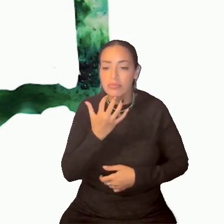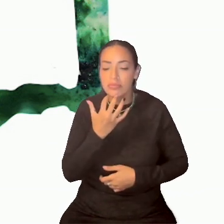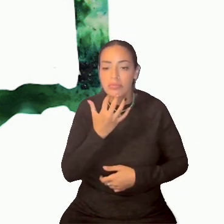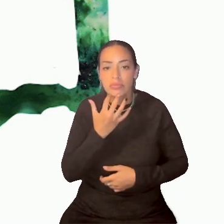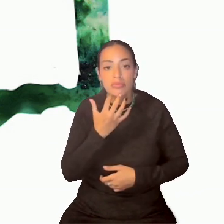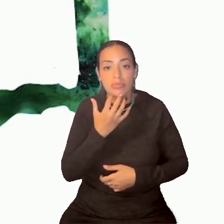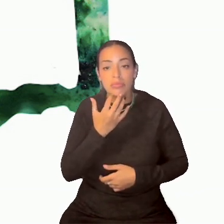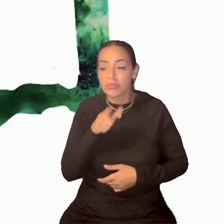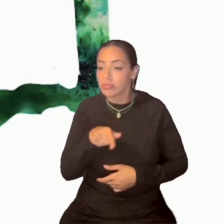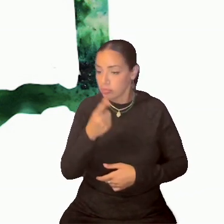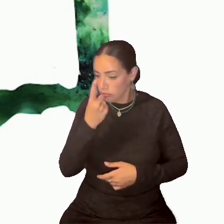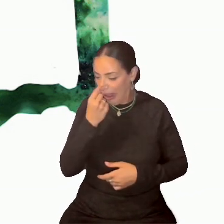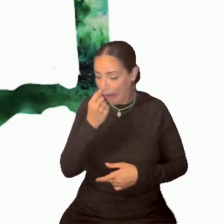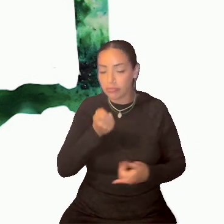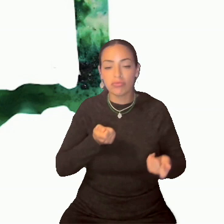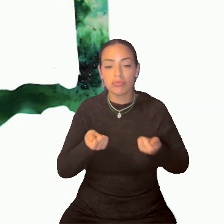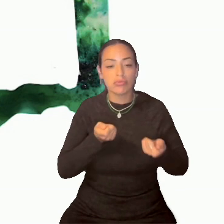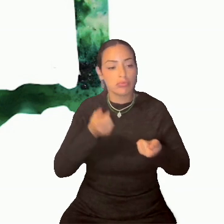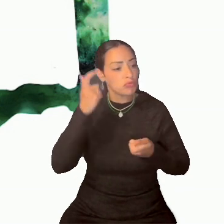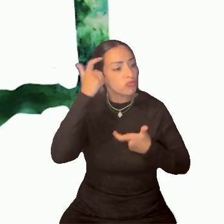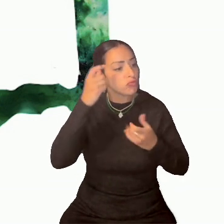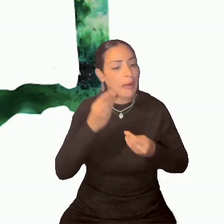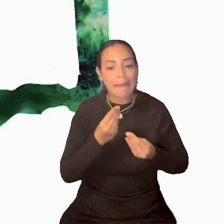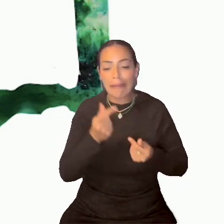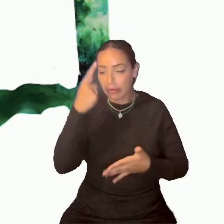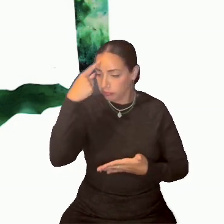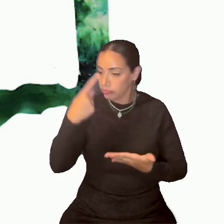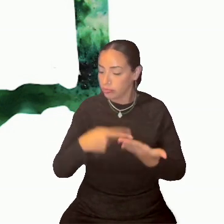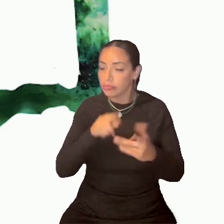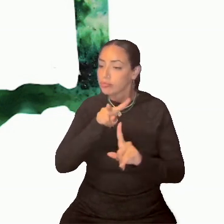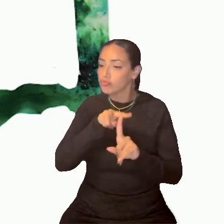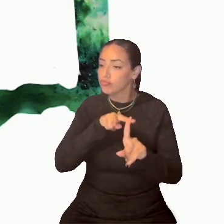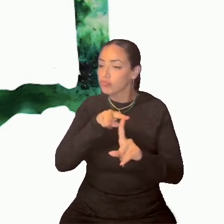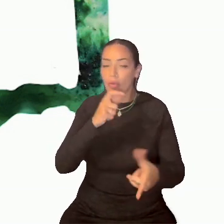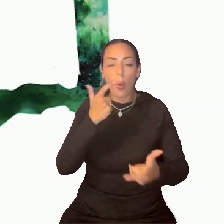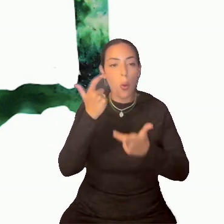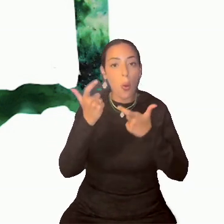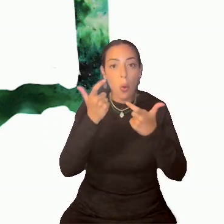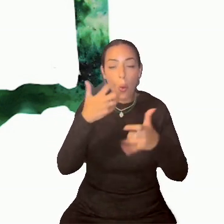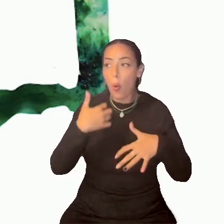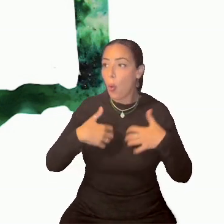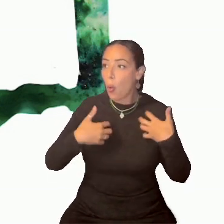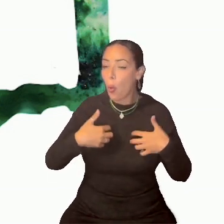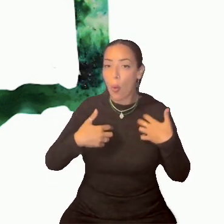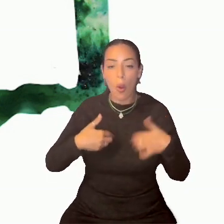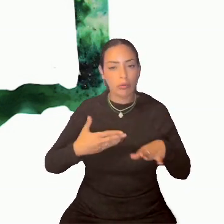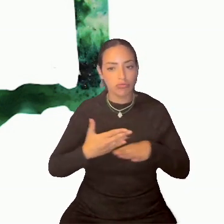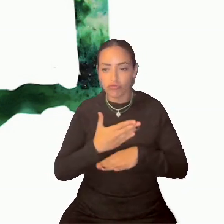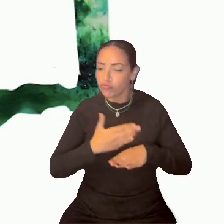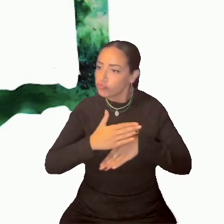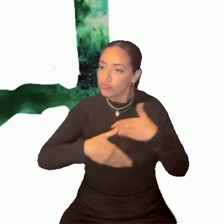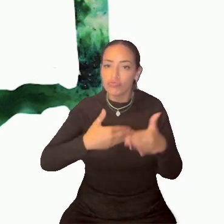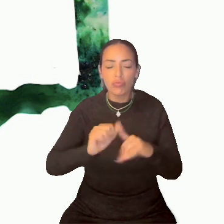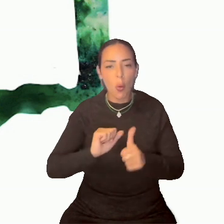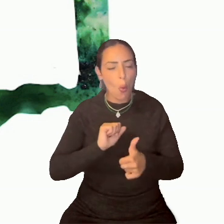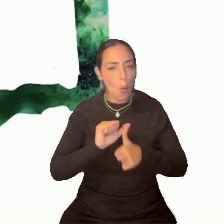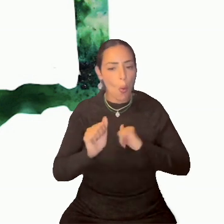think clearly, solve problems, make decisions, take perspective, be curious, and generally perform at our